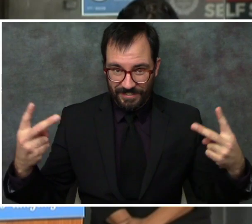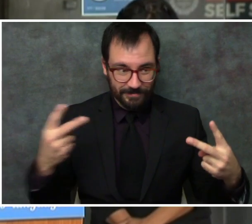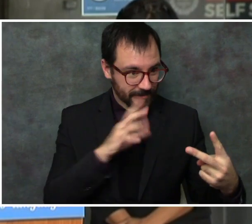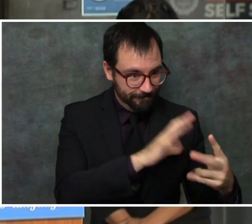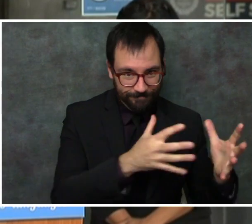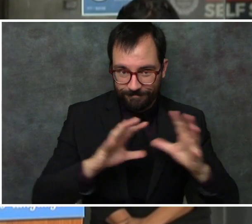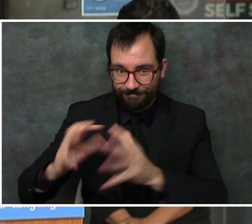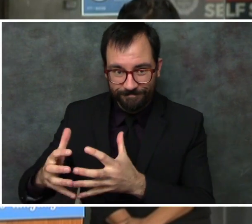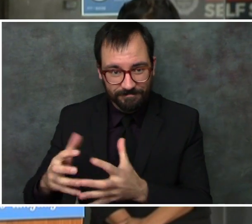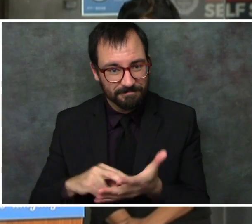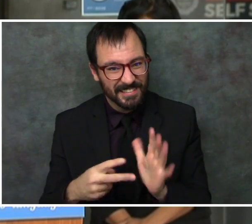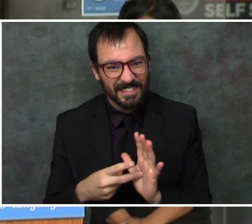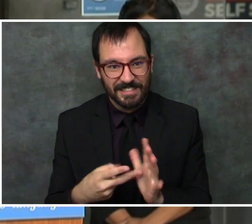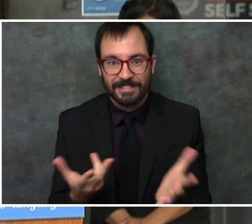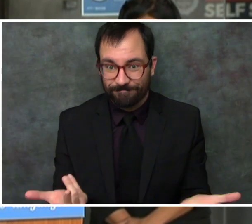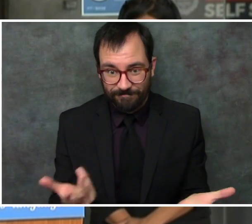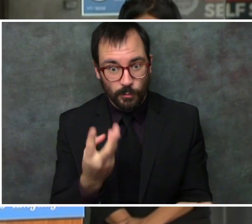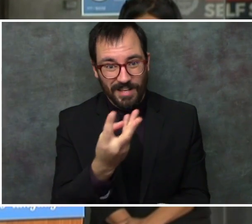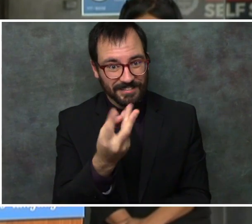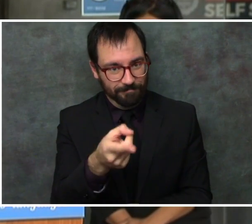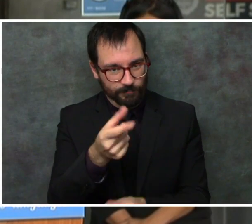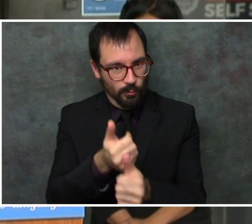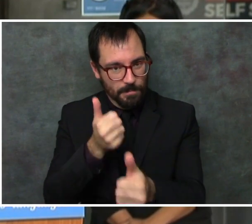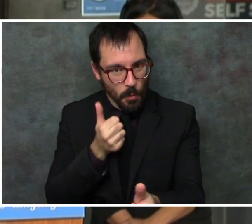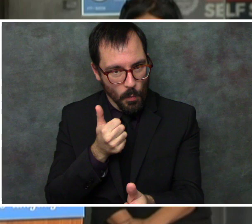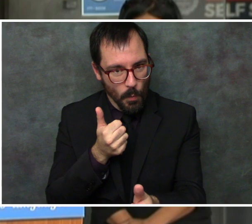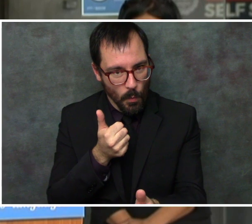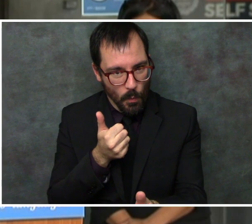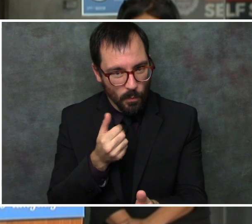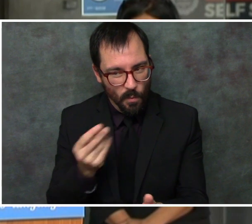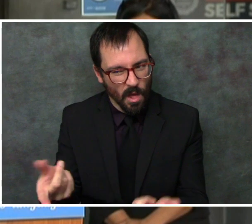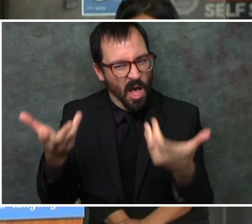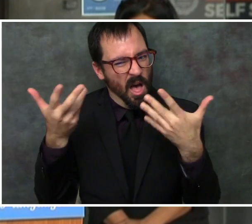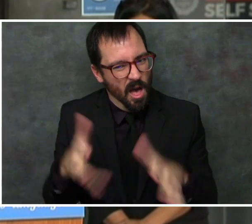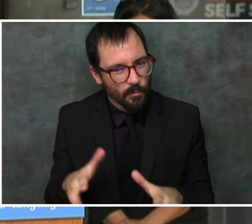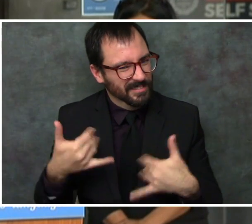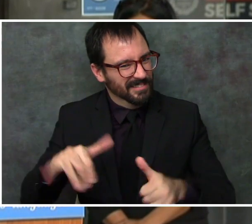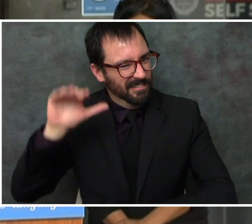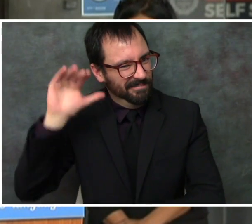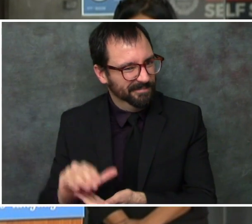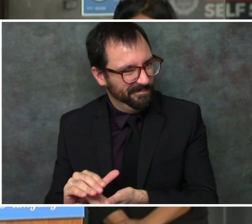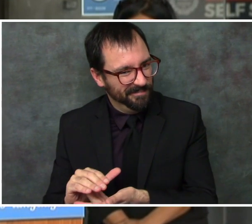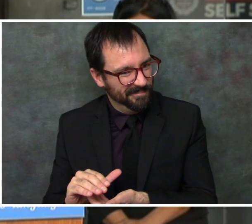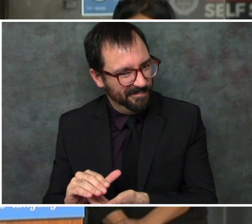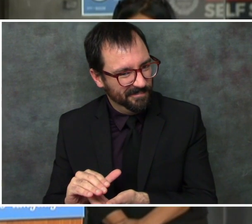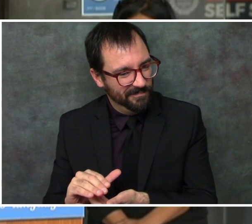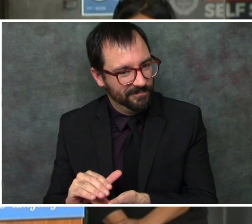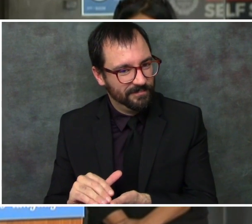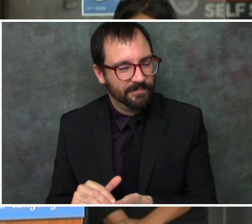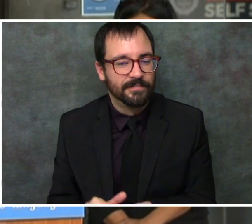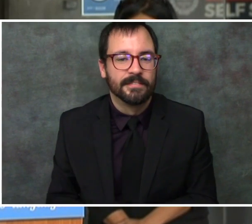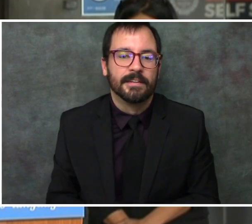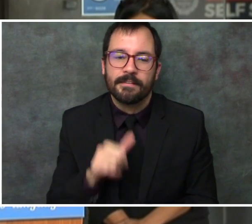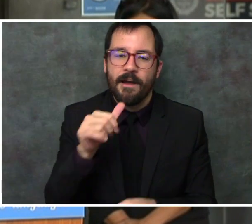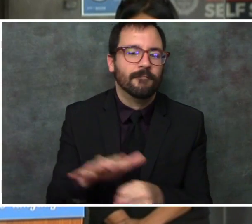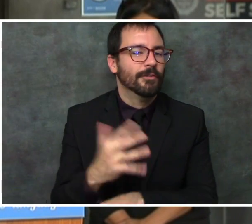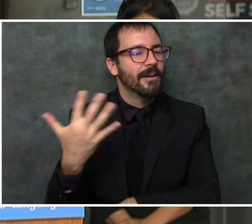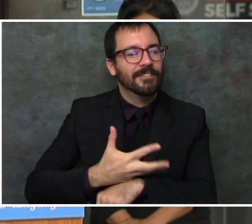learning. So they're already getting less no matter what, because there is a day we don't provide in-person learning.